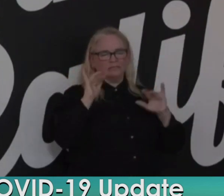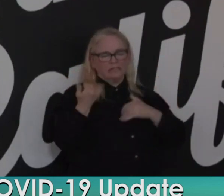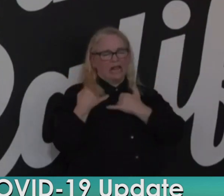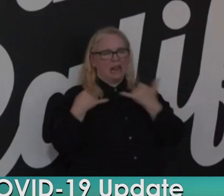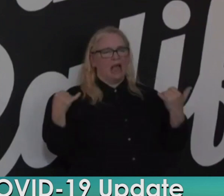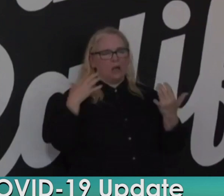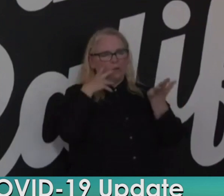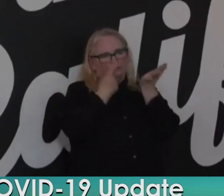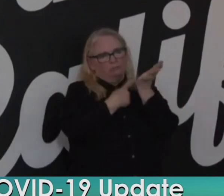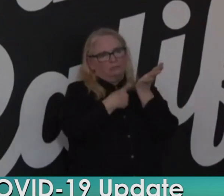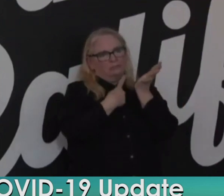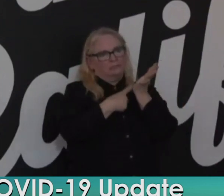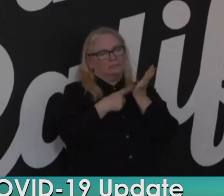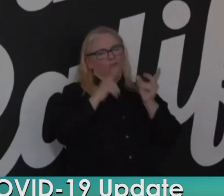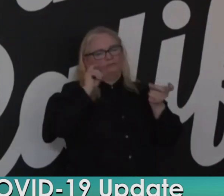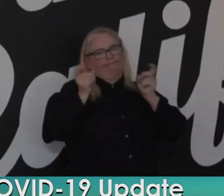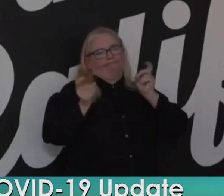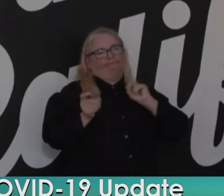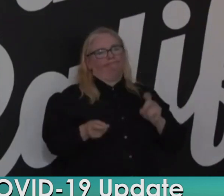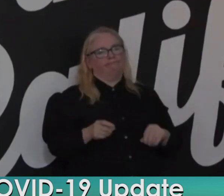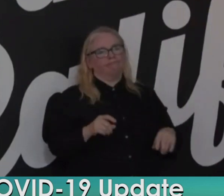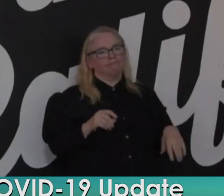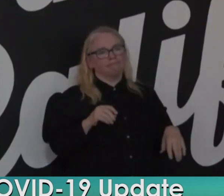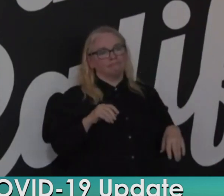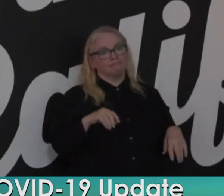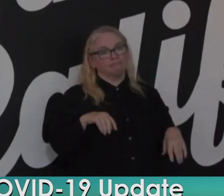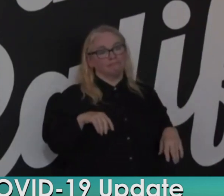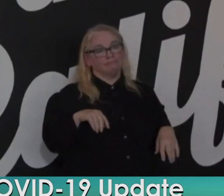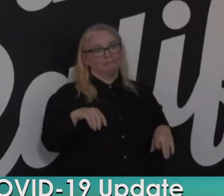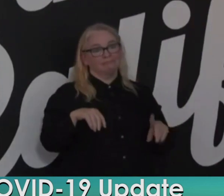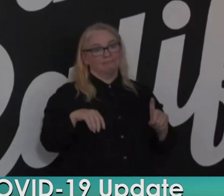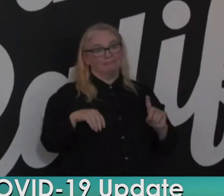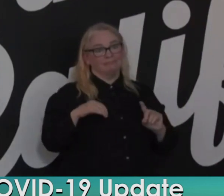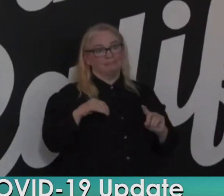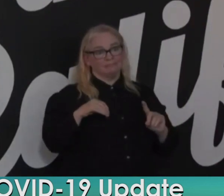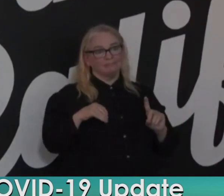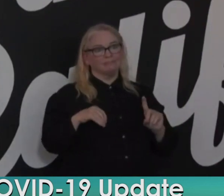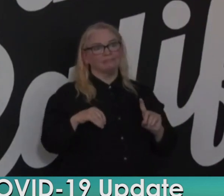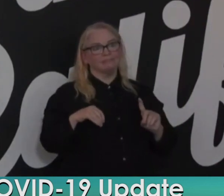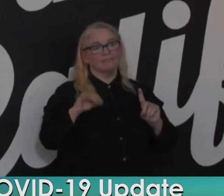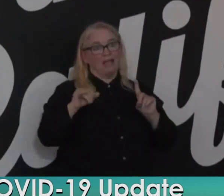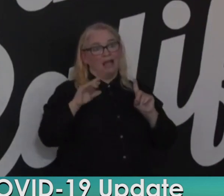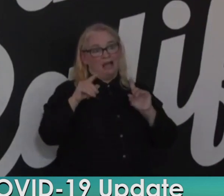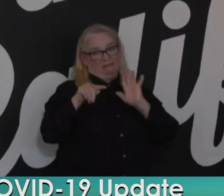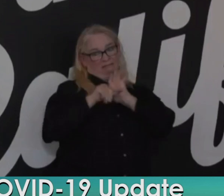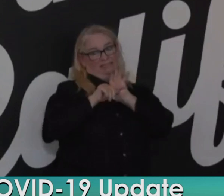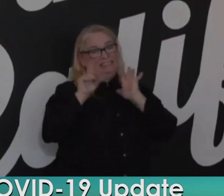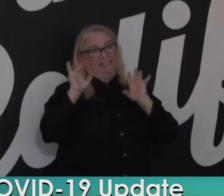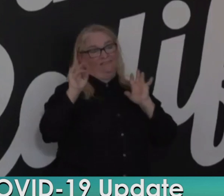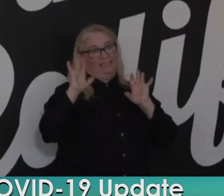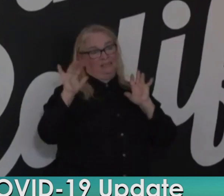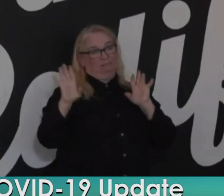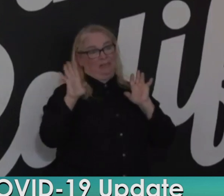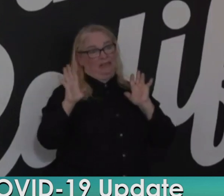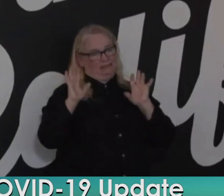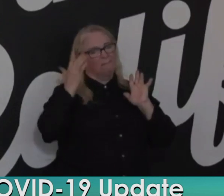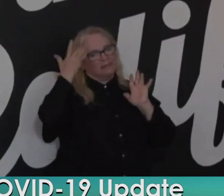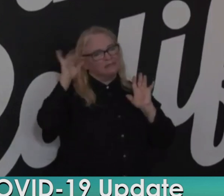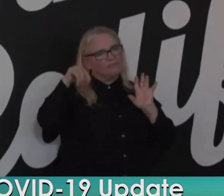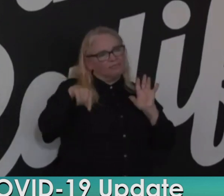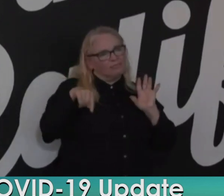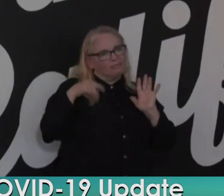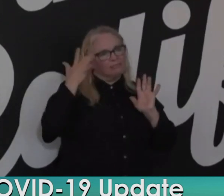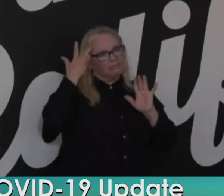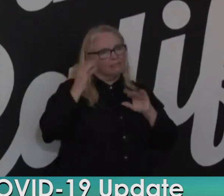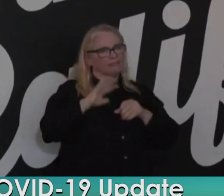revised tens of billions of dollars in deficit now, just like that, because of this virus. So I appreciate